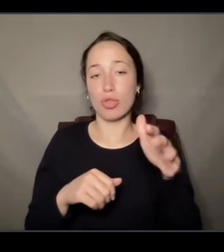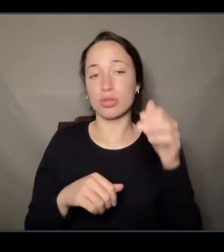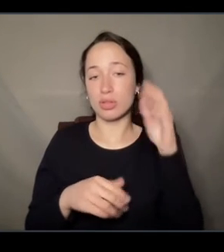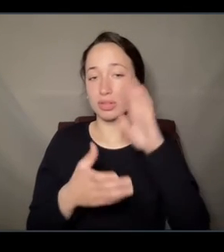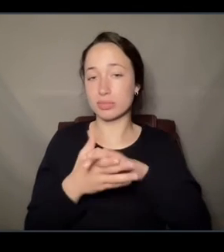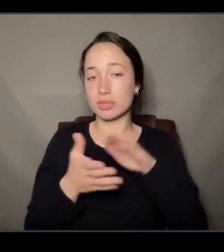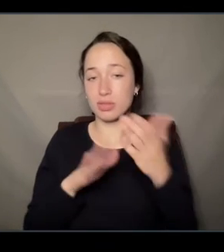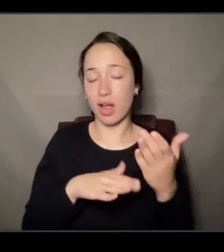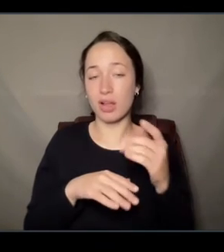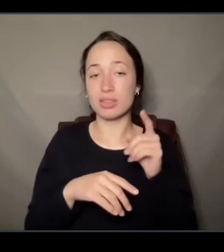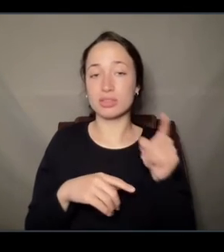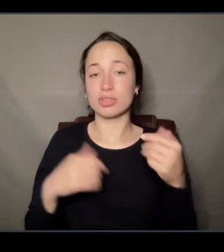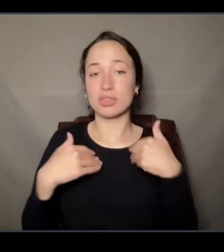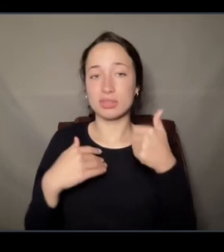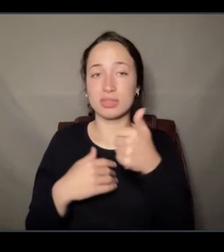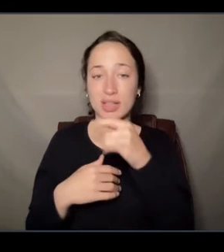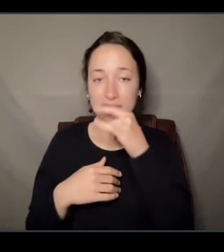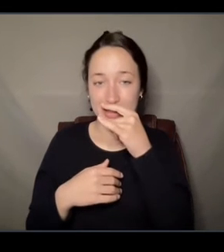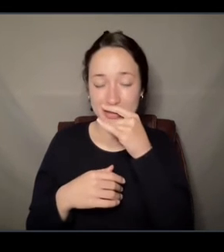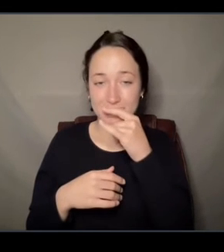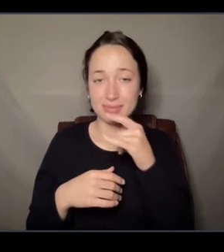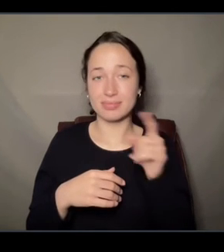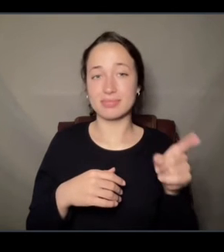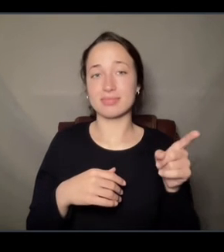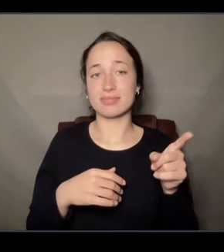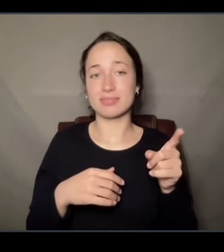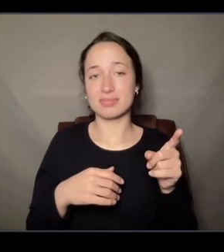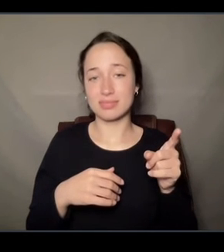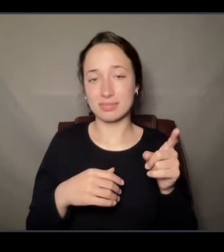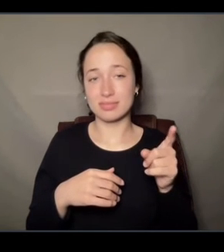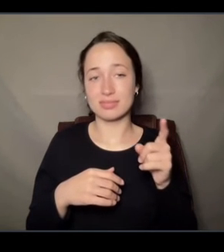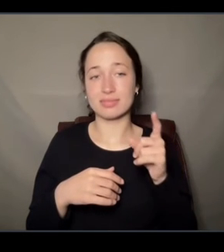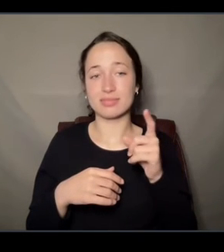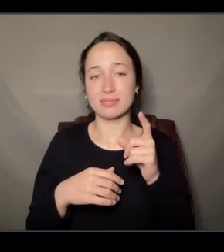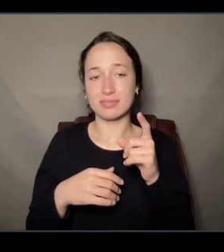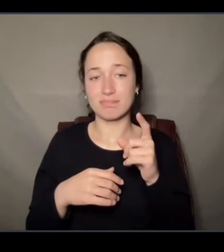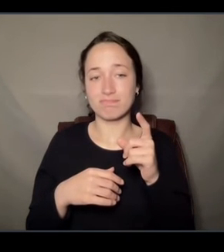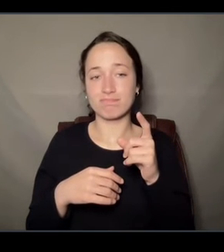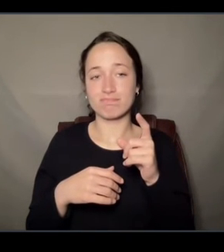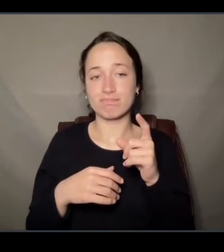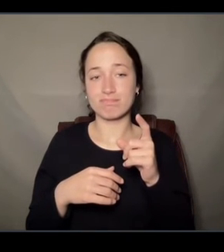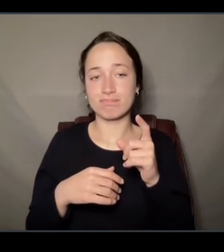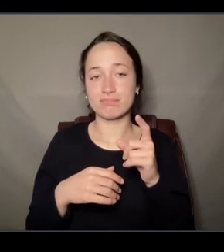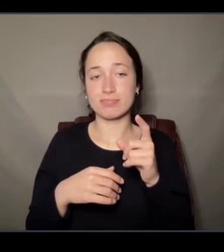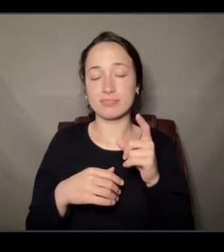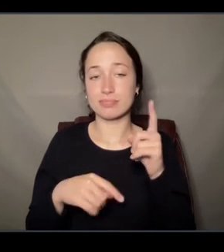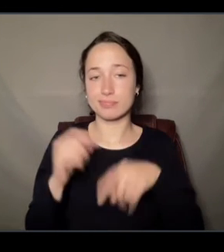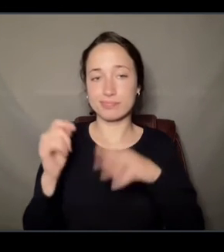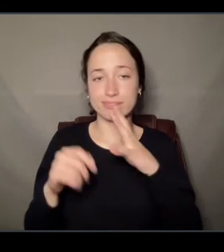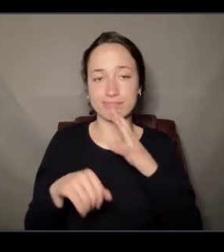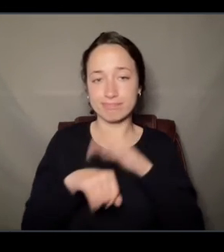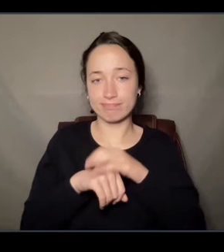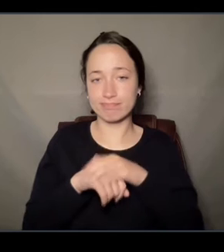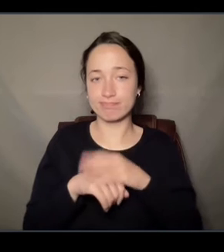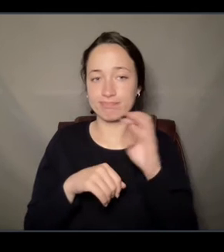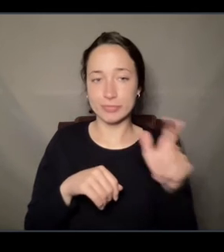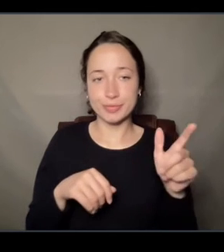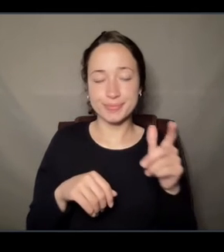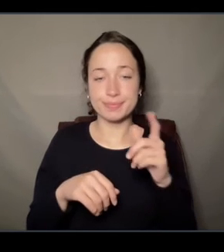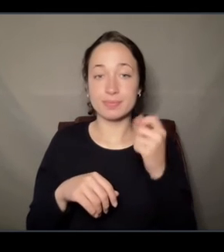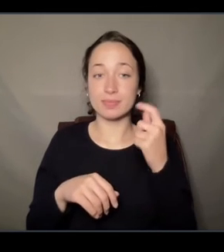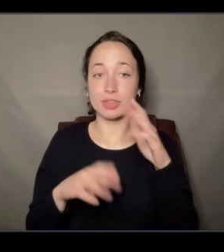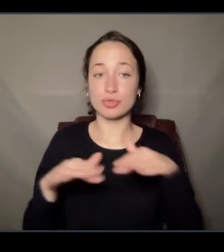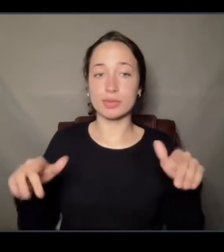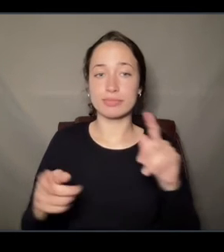the story that my grandmother's husband died. She had 10 kids, couldn't speak English